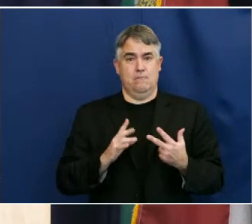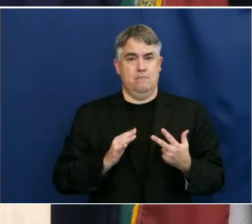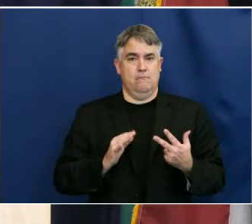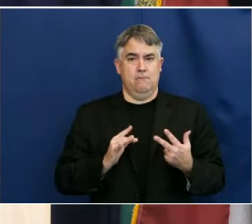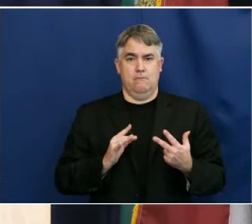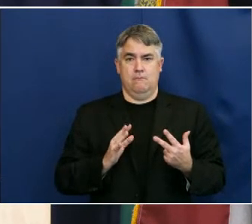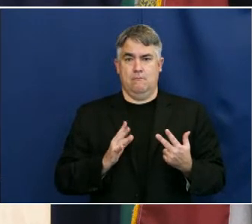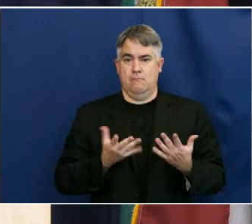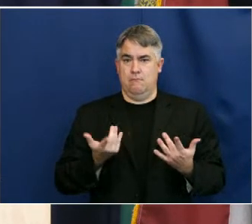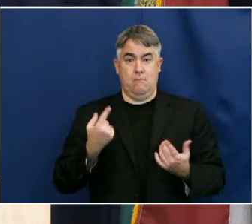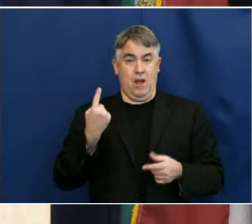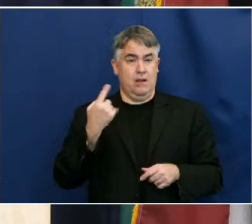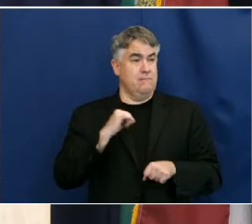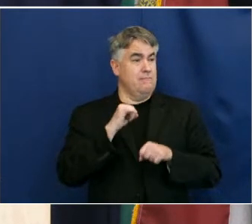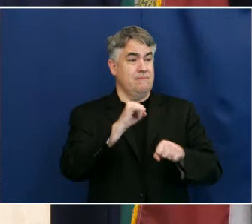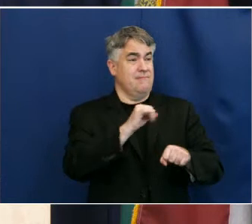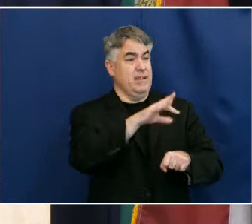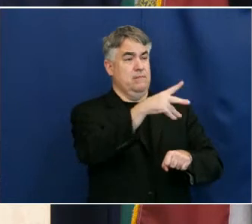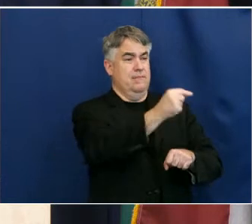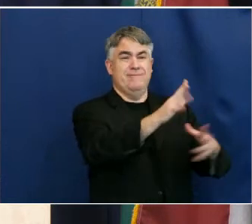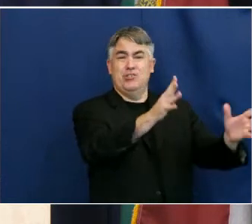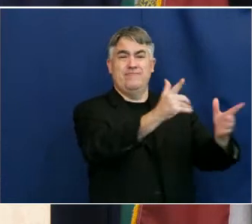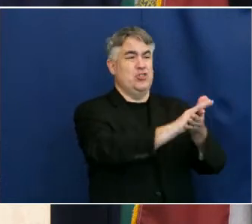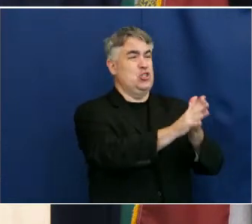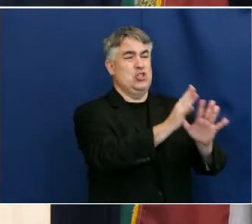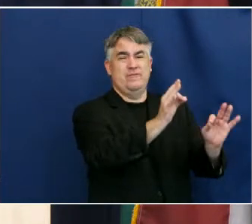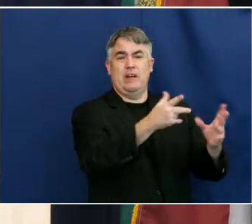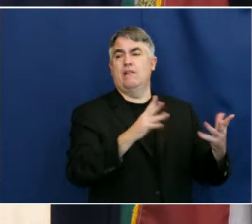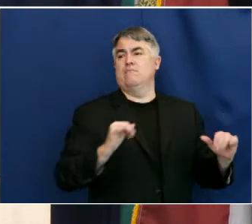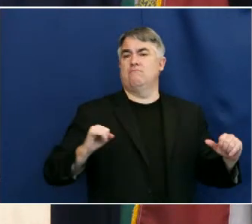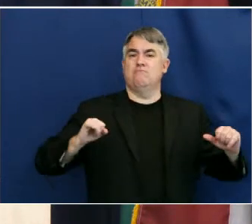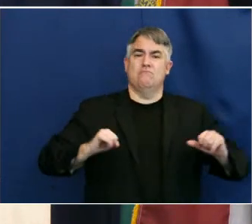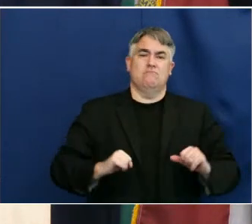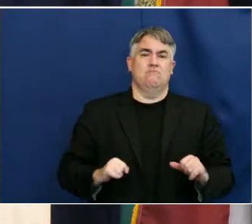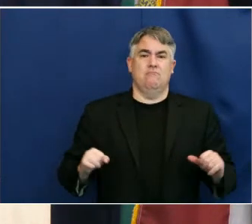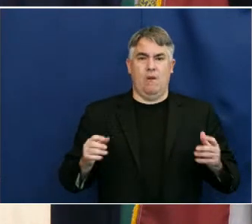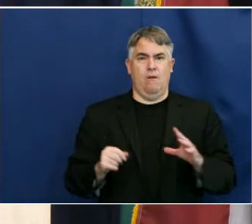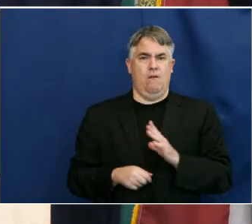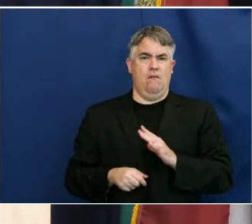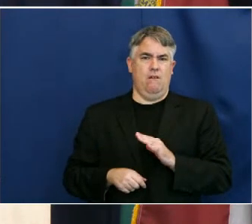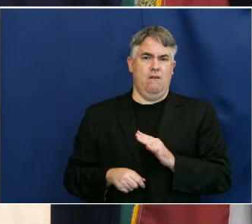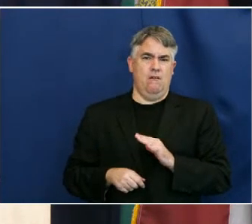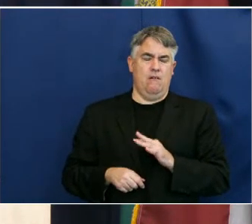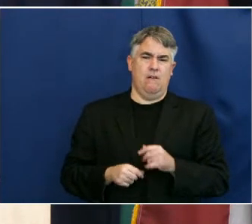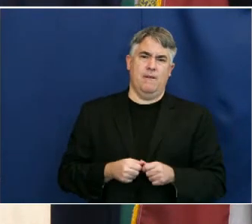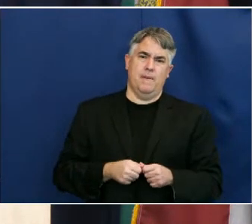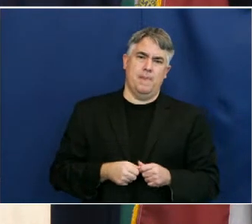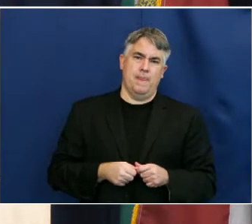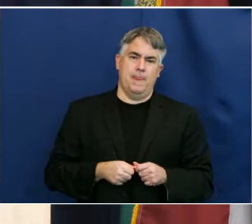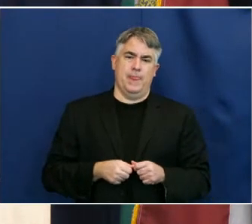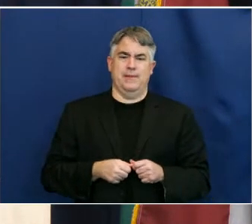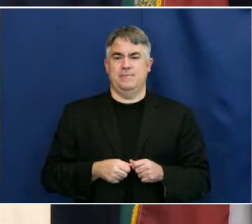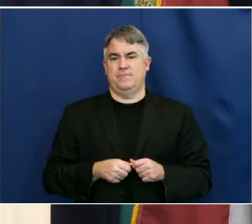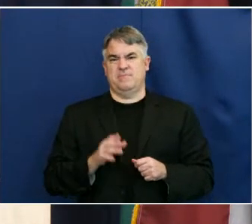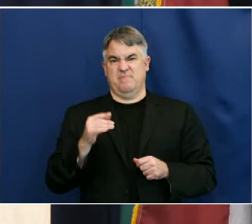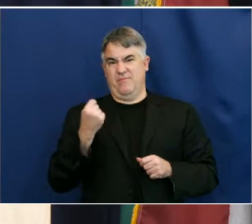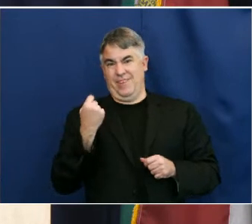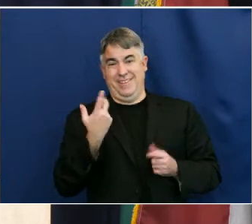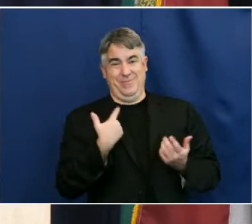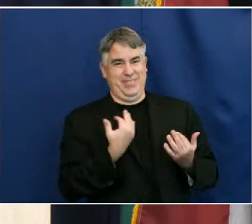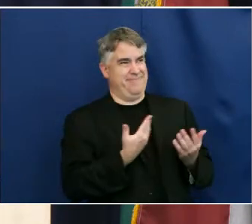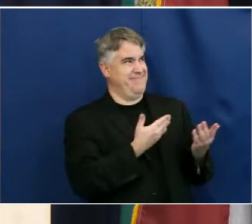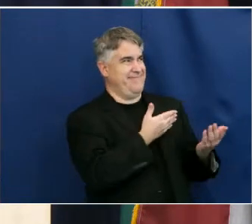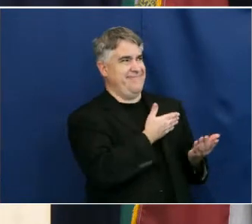add to some of our mobile efforts and mobile components. So that, plus as Dr. Wooten mentioned, the integration into the system as a whole, we